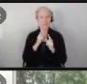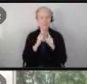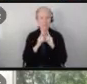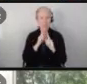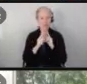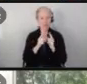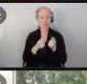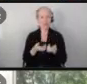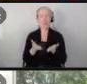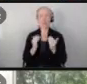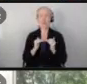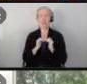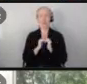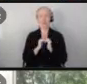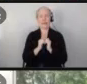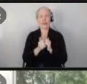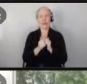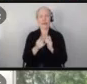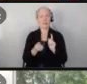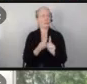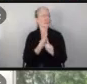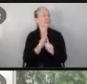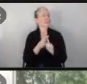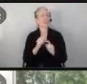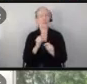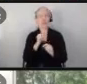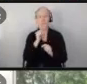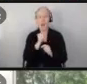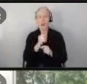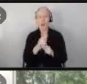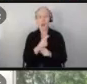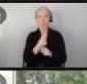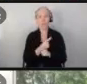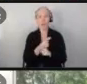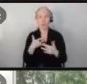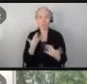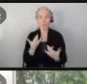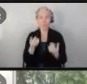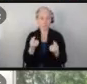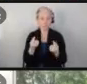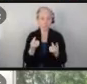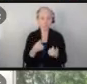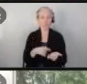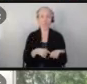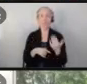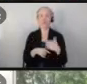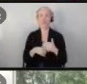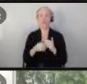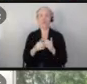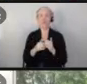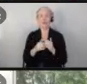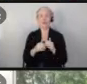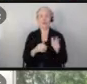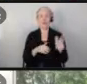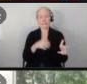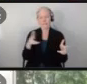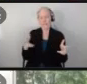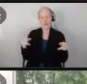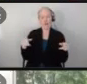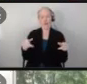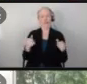with off-nominal events, how you deal with the distance between the vehicles,